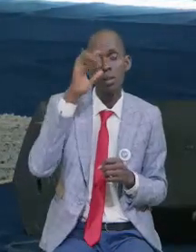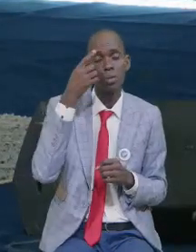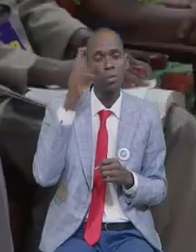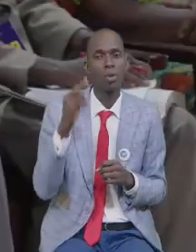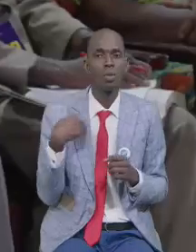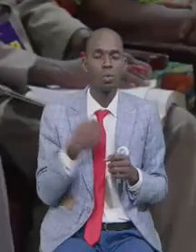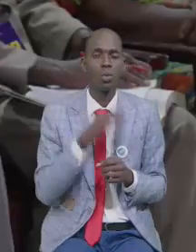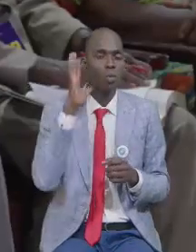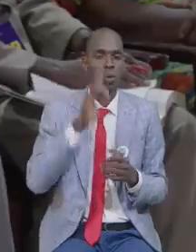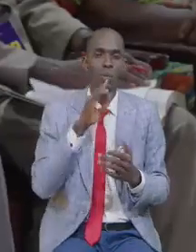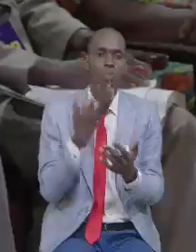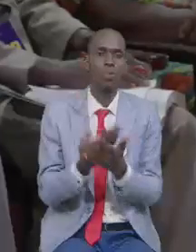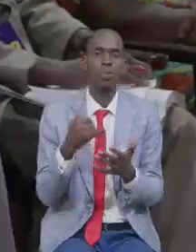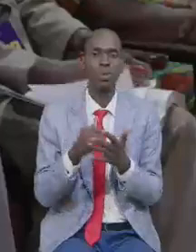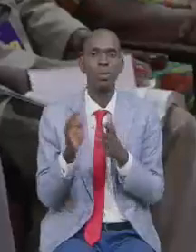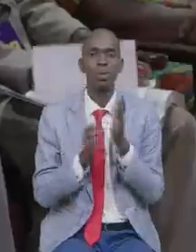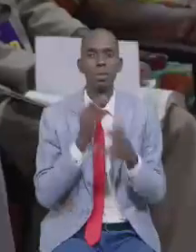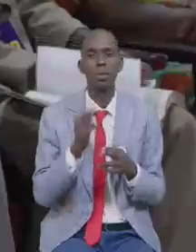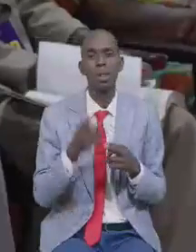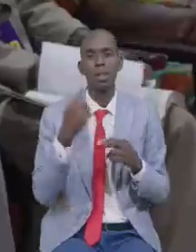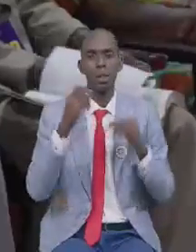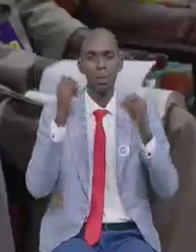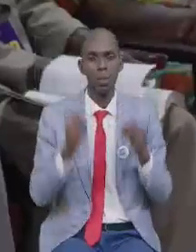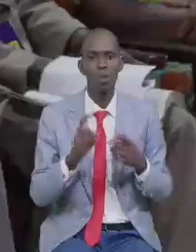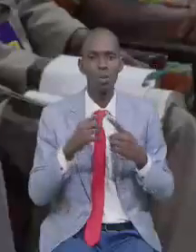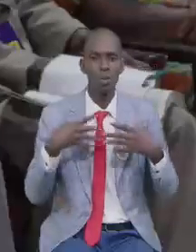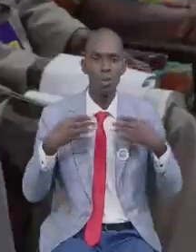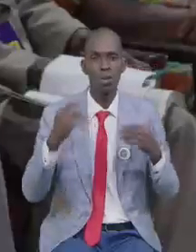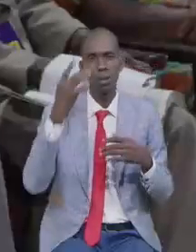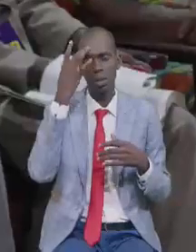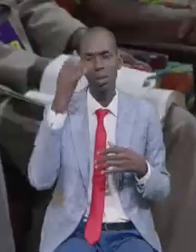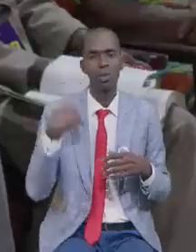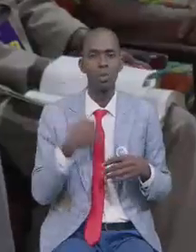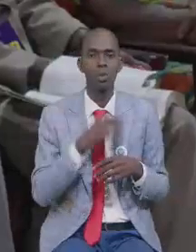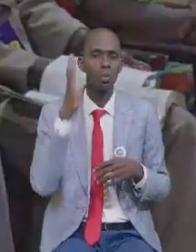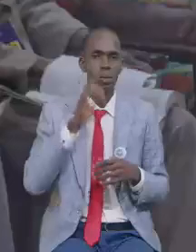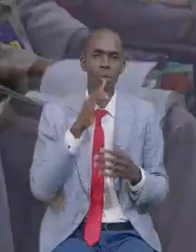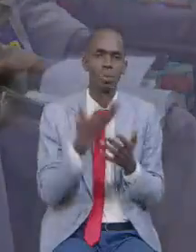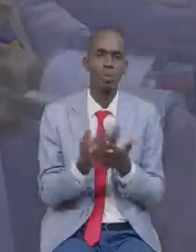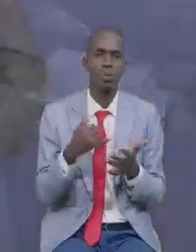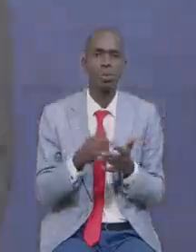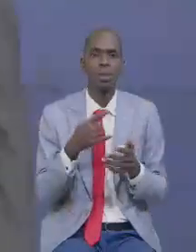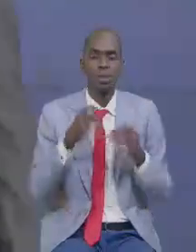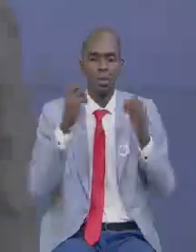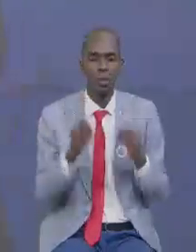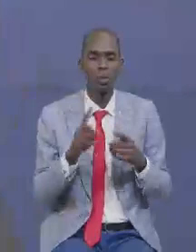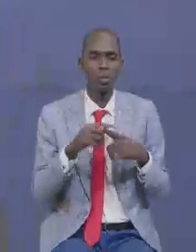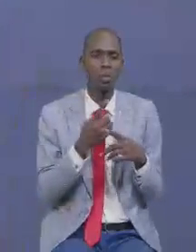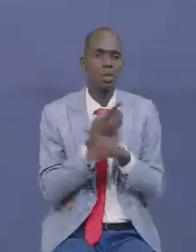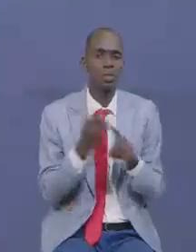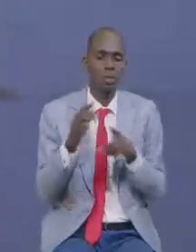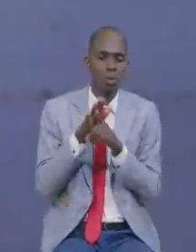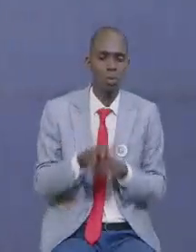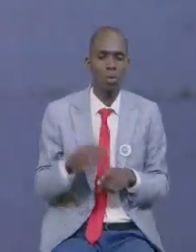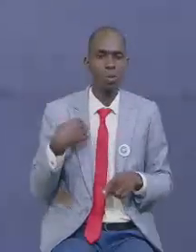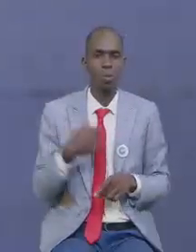it. The power to heal the sick, we're going to prove it. And the power to deliver the oppressed, we're going to prove it.